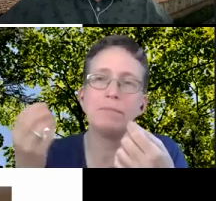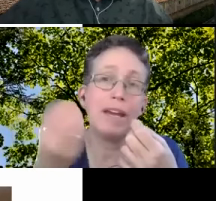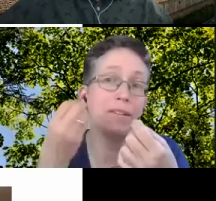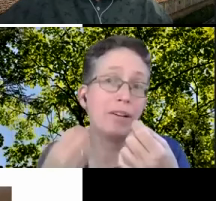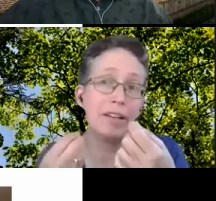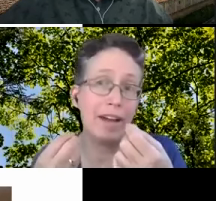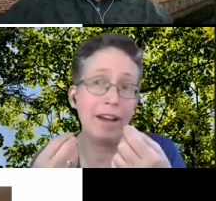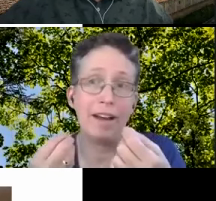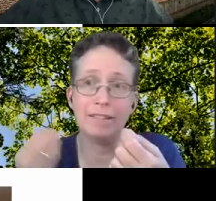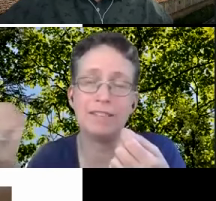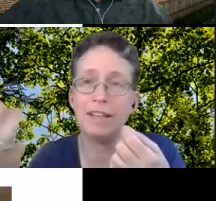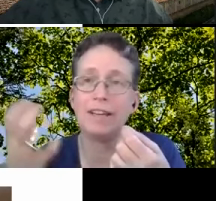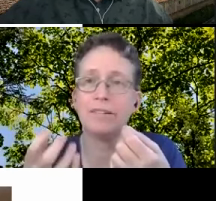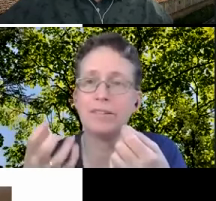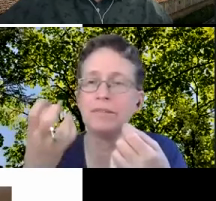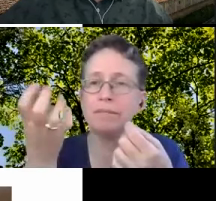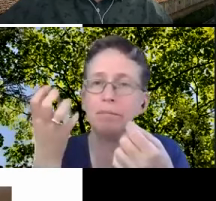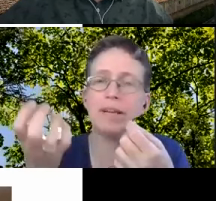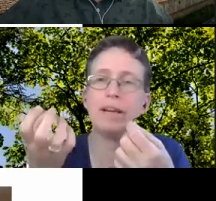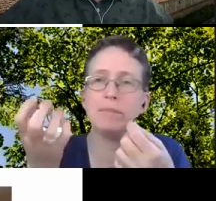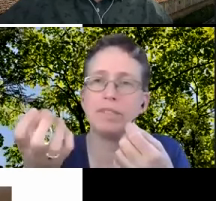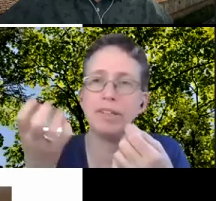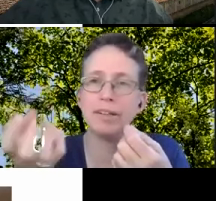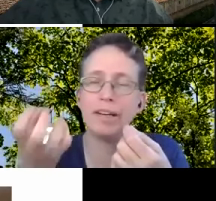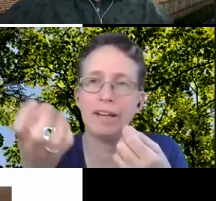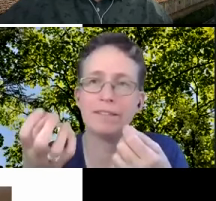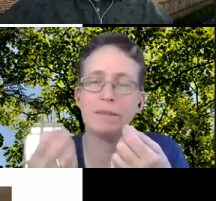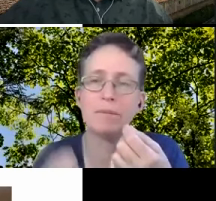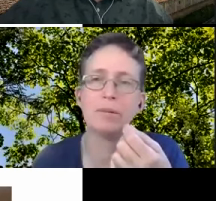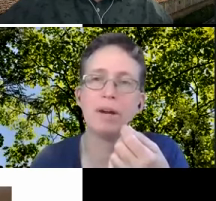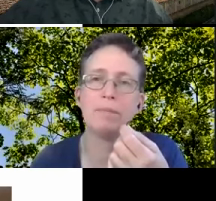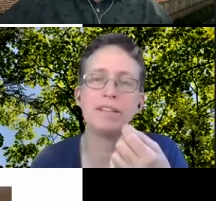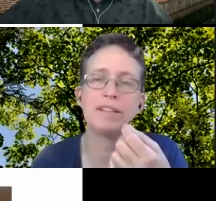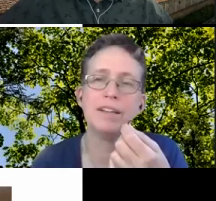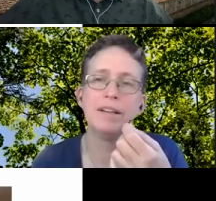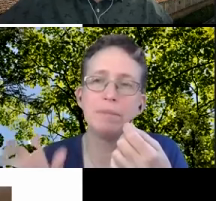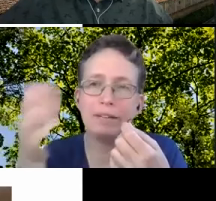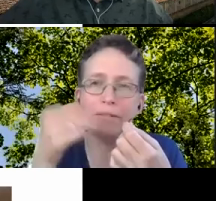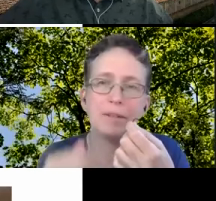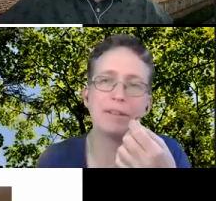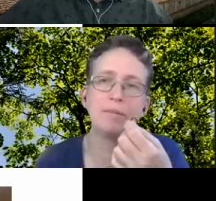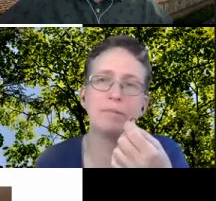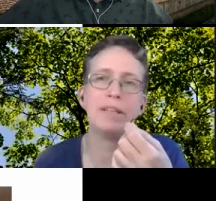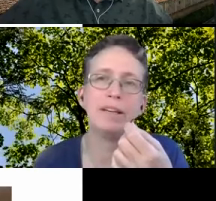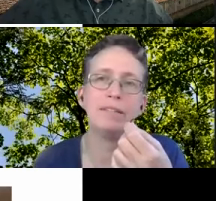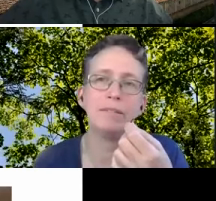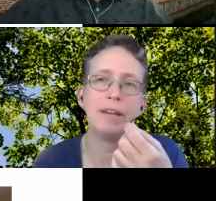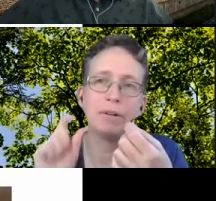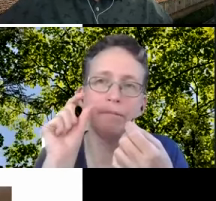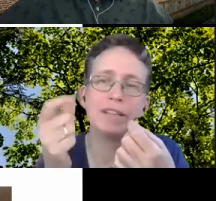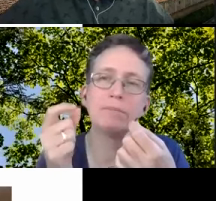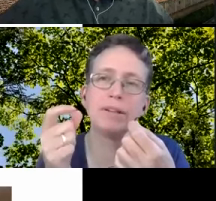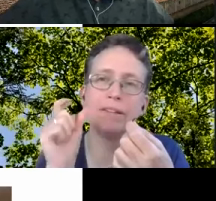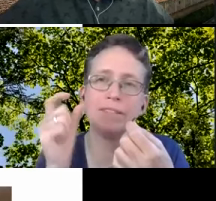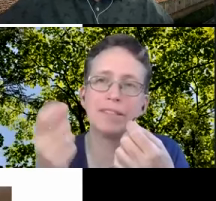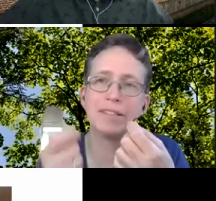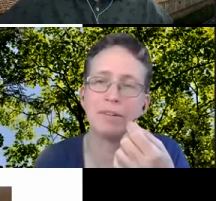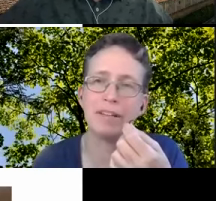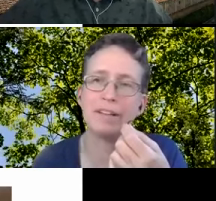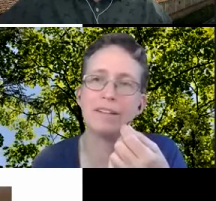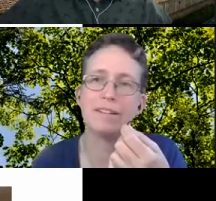is a behavior they already had of seeking out sort of plant material that has chemical properties, but they they were flexible enough